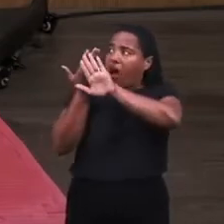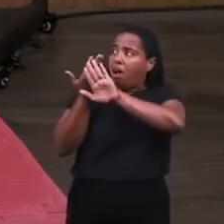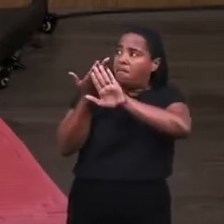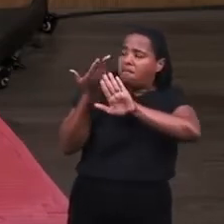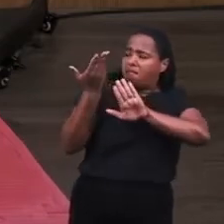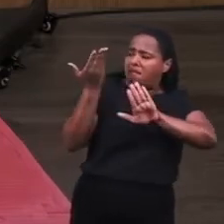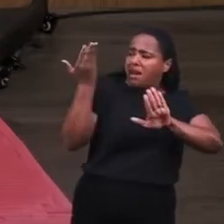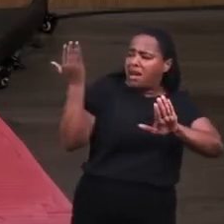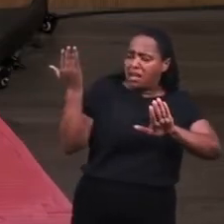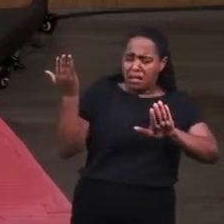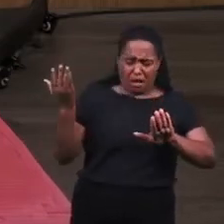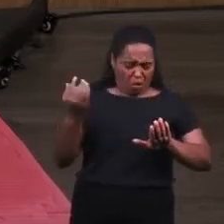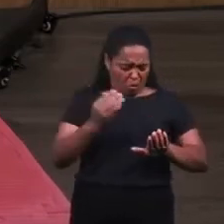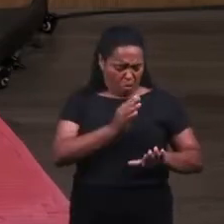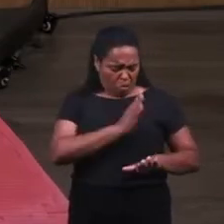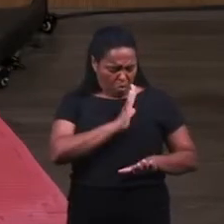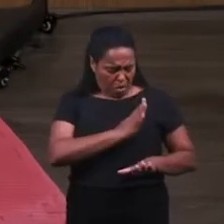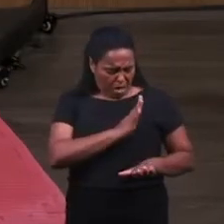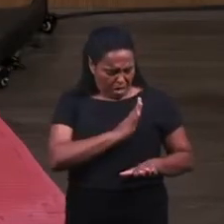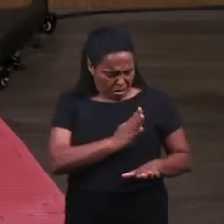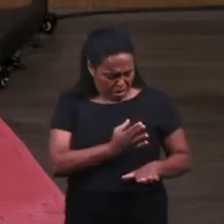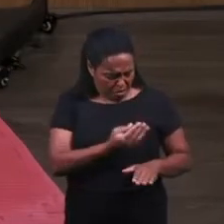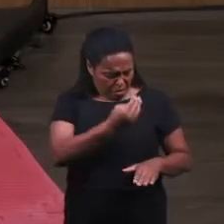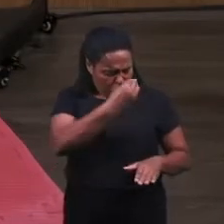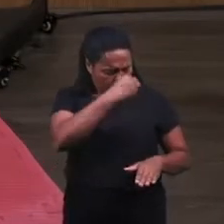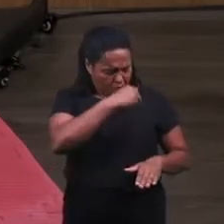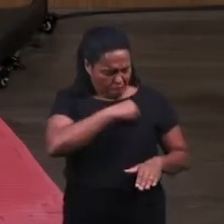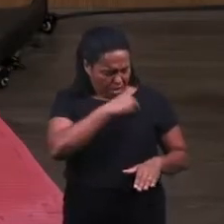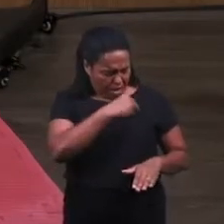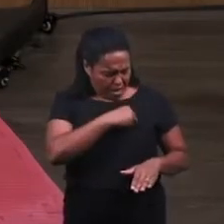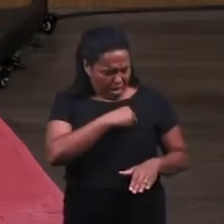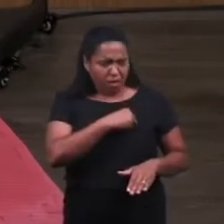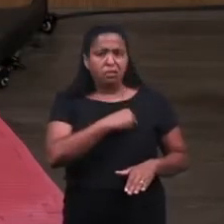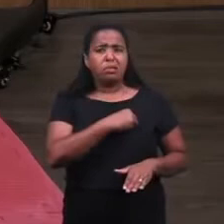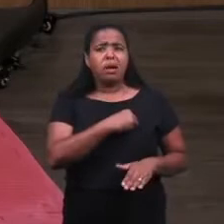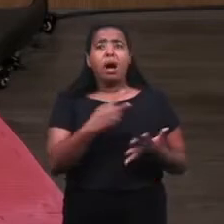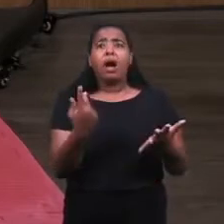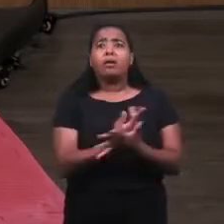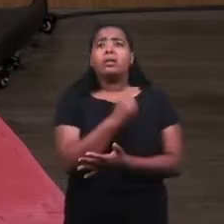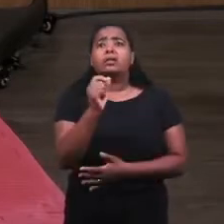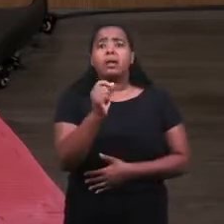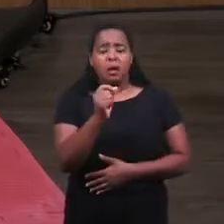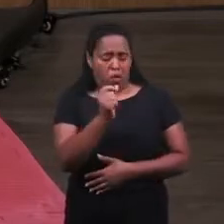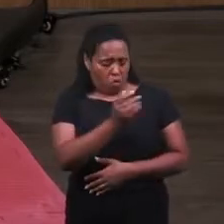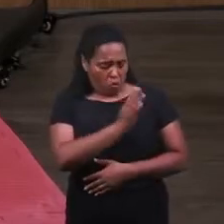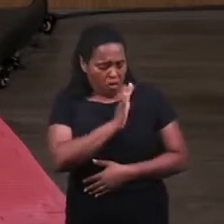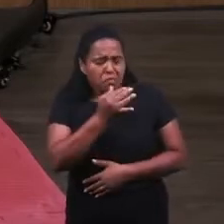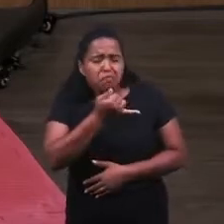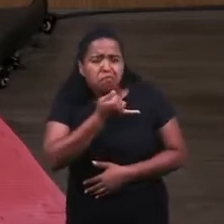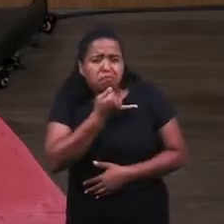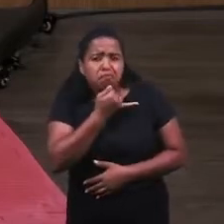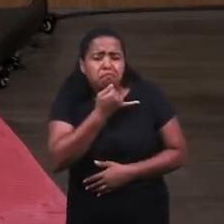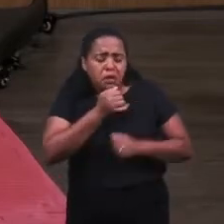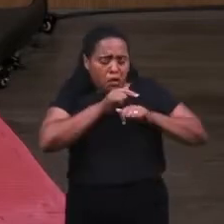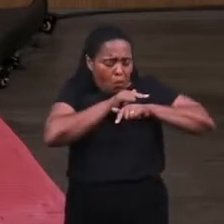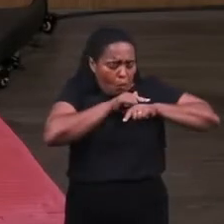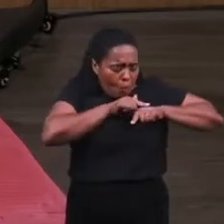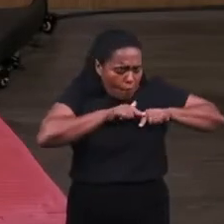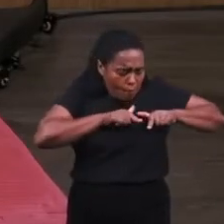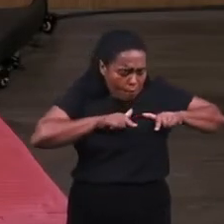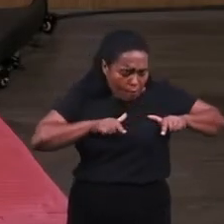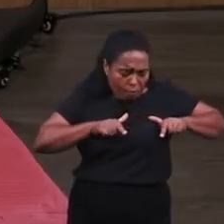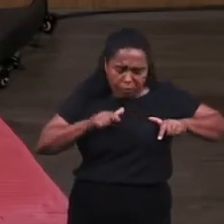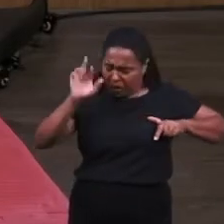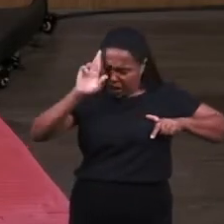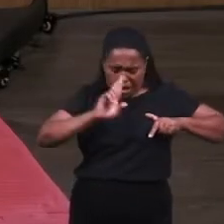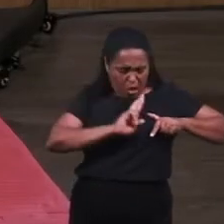and the sin enters the man's heart, and this is what happens. It becomes sad, it becomes empty, and a heart